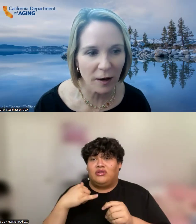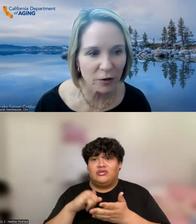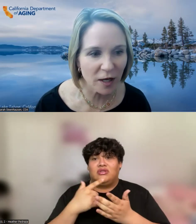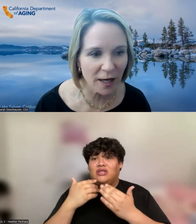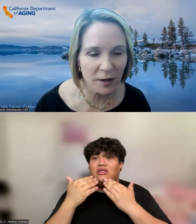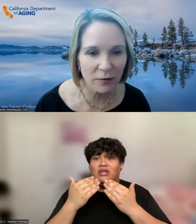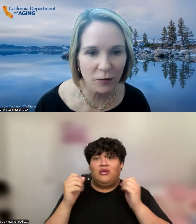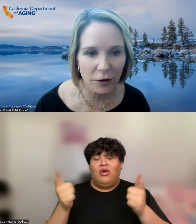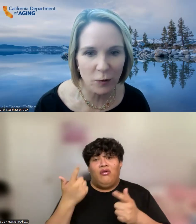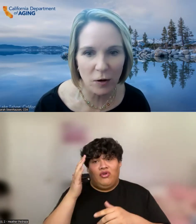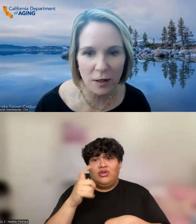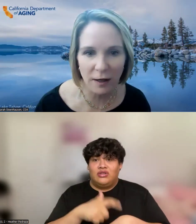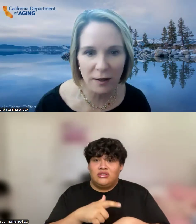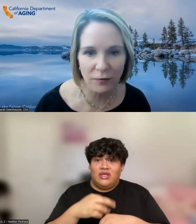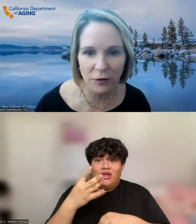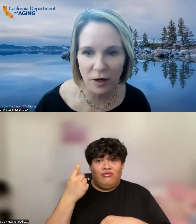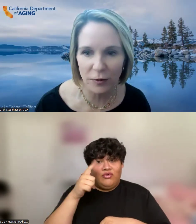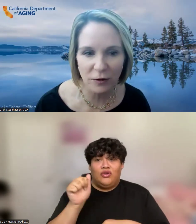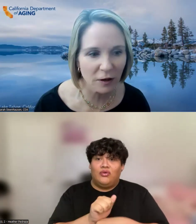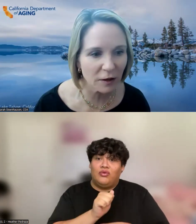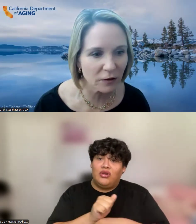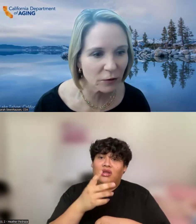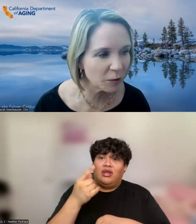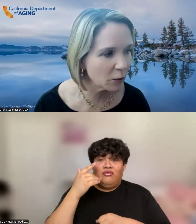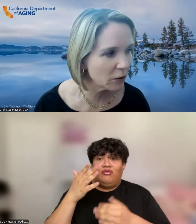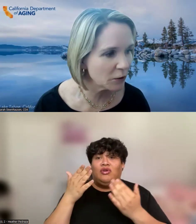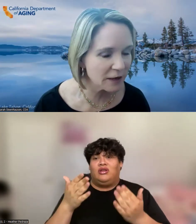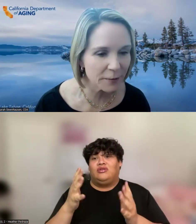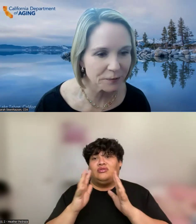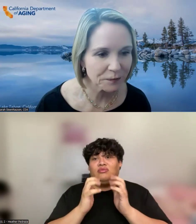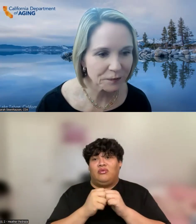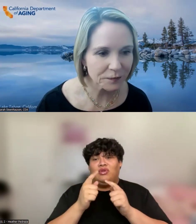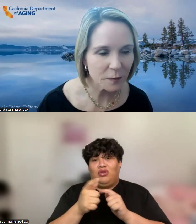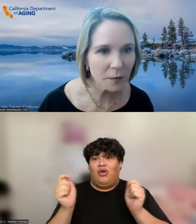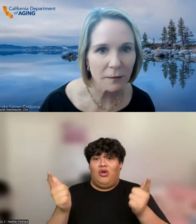for your time and for your work and for this opportunity to speak with you today.